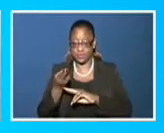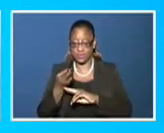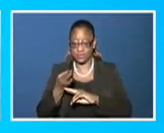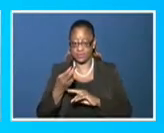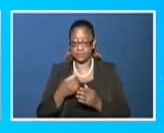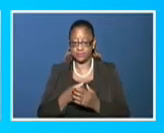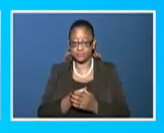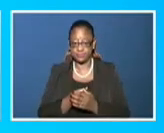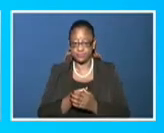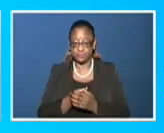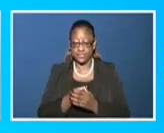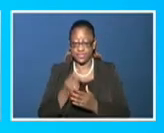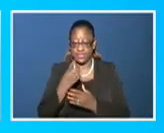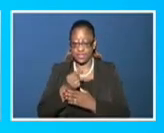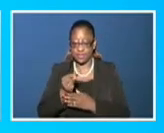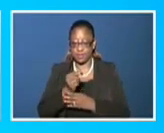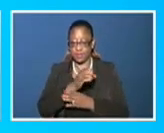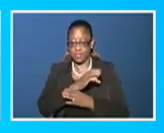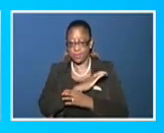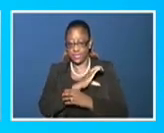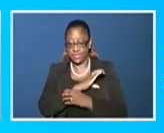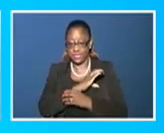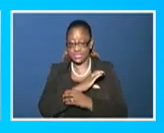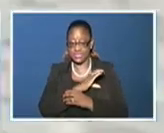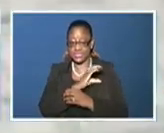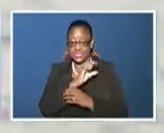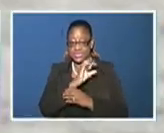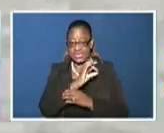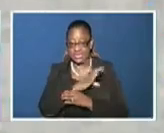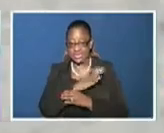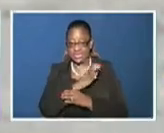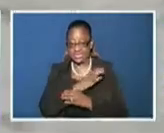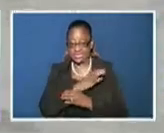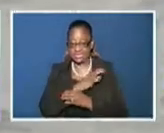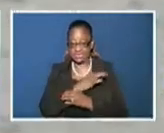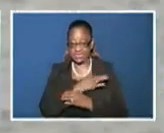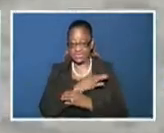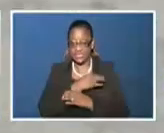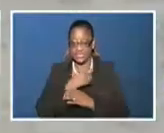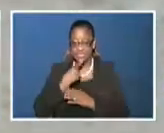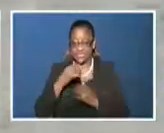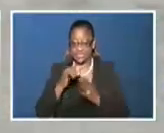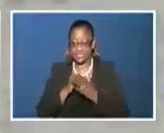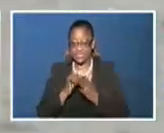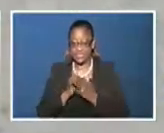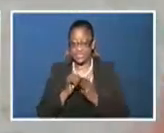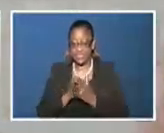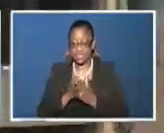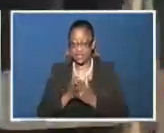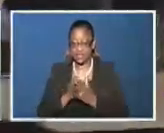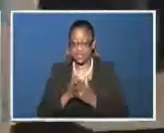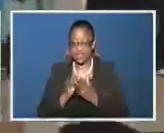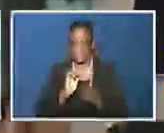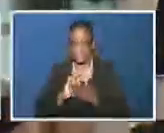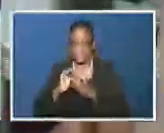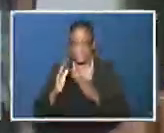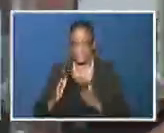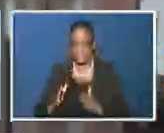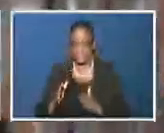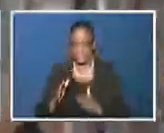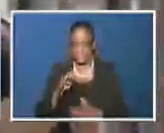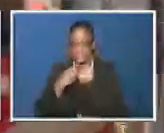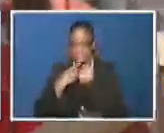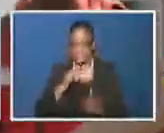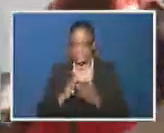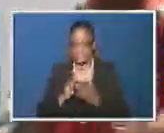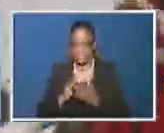say. Commissioner of Police Clayton Fernandez says a duo are believed to be captains of that human smuggling operation, those 60 migrants